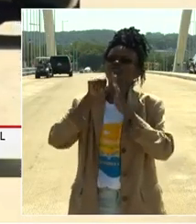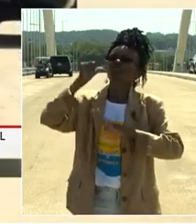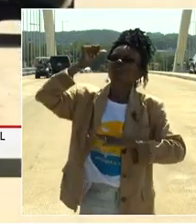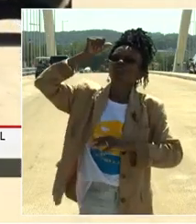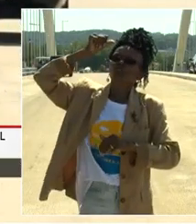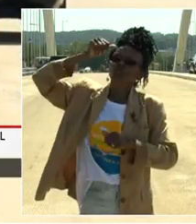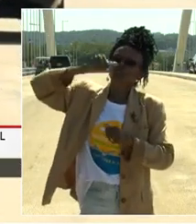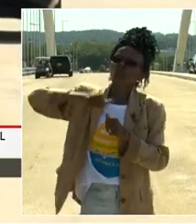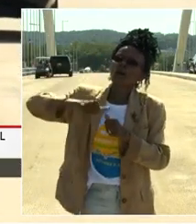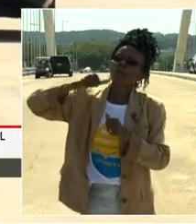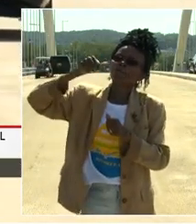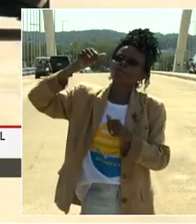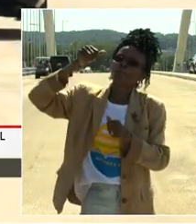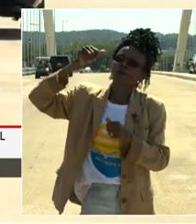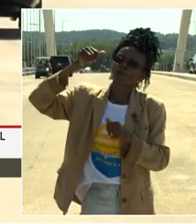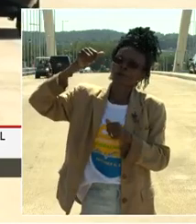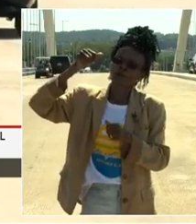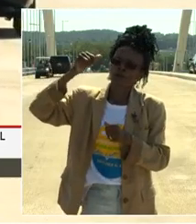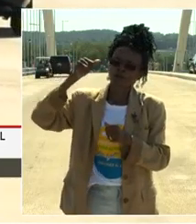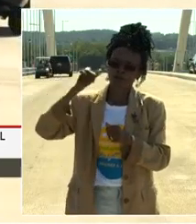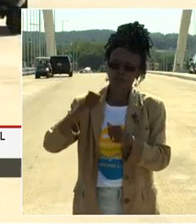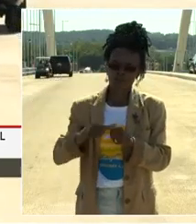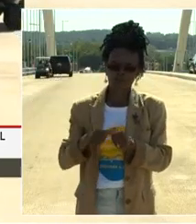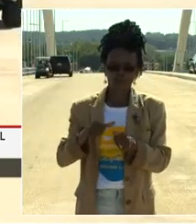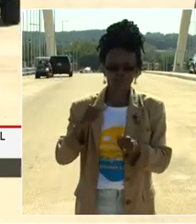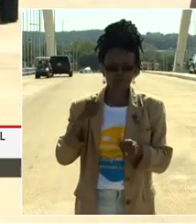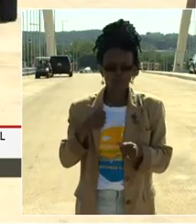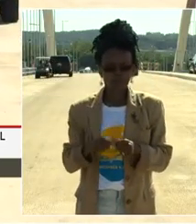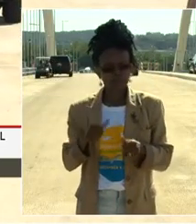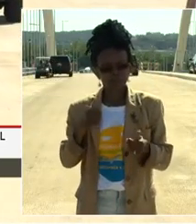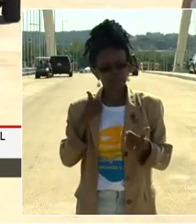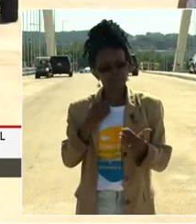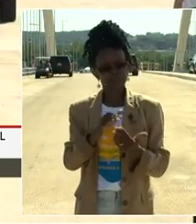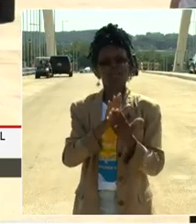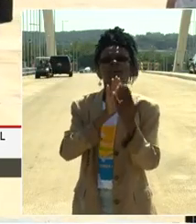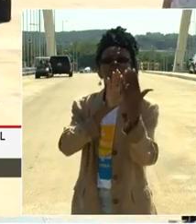brought us, facing the